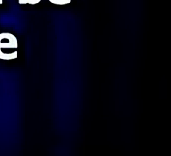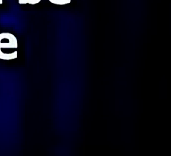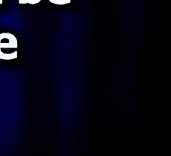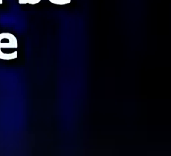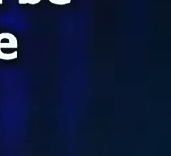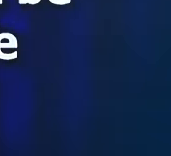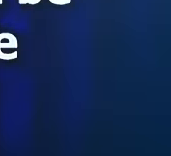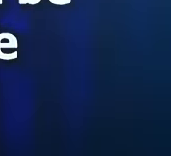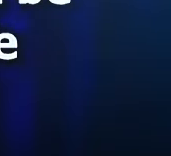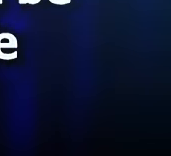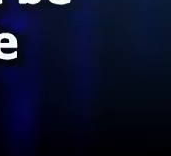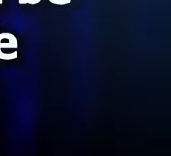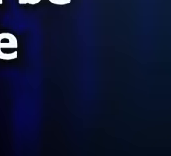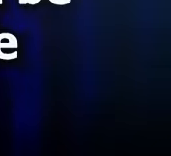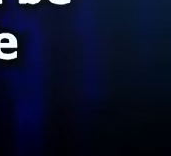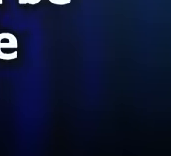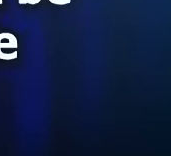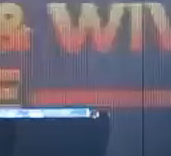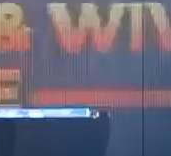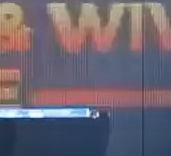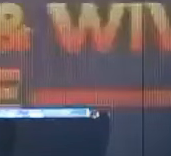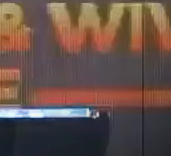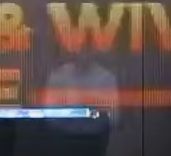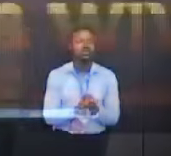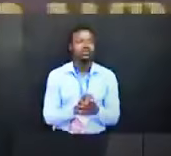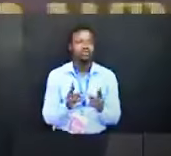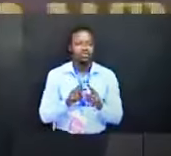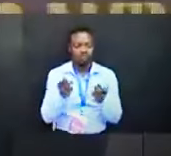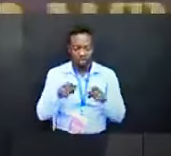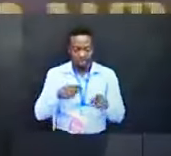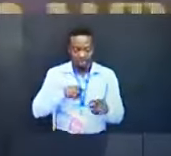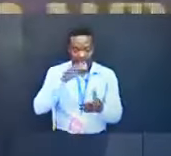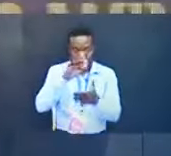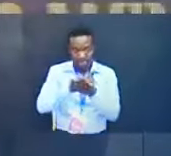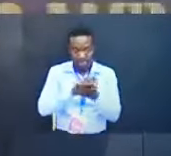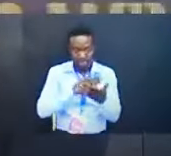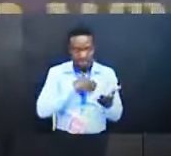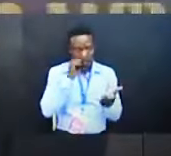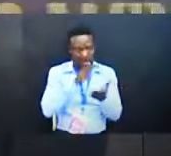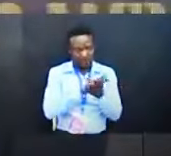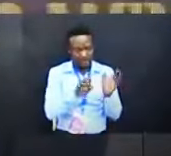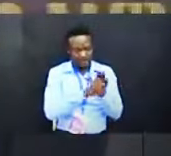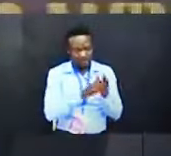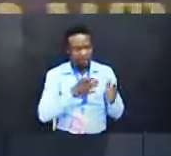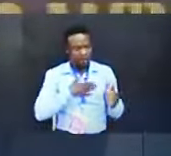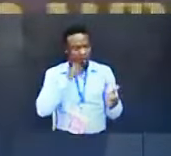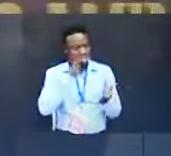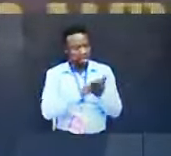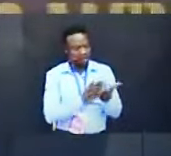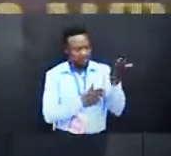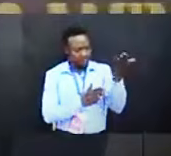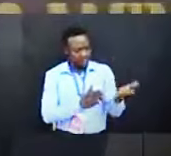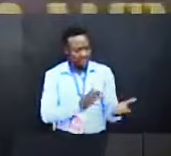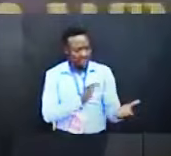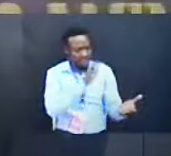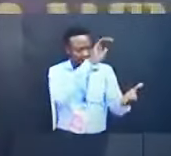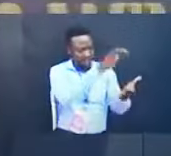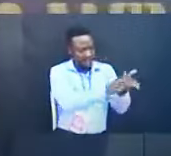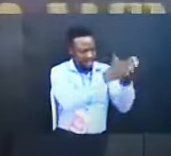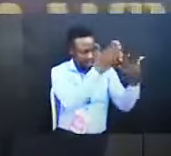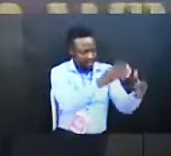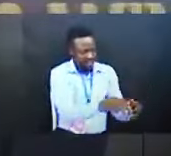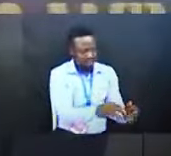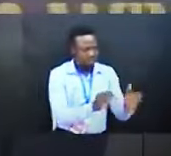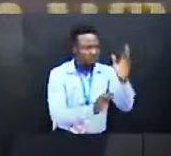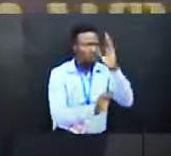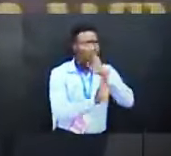Godly offspring. So when I marry my wife, God is expecting godly offspring from